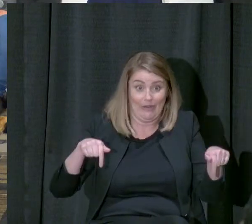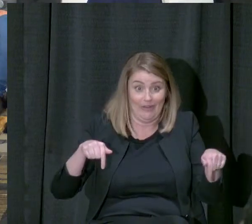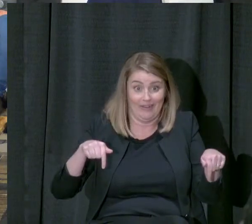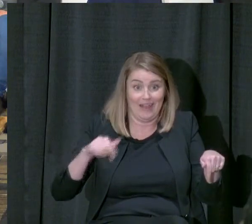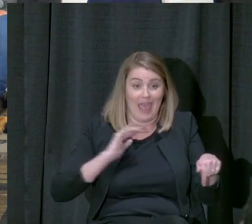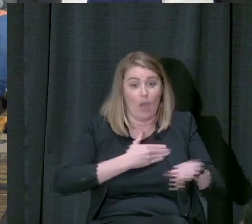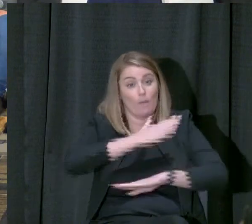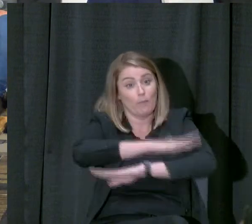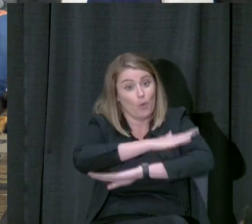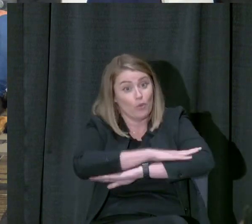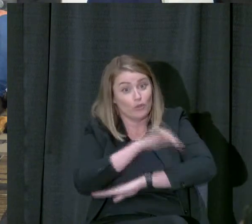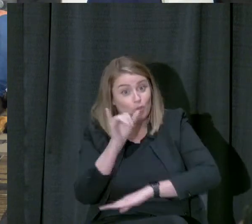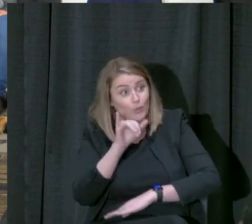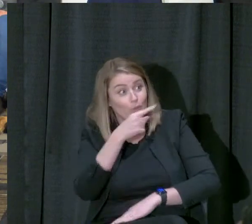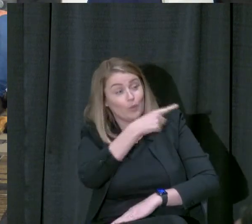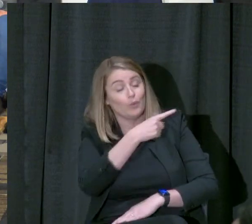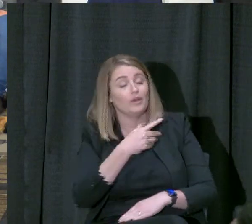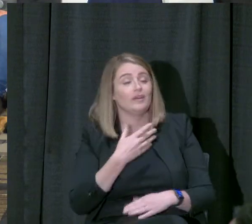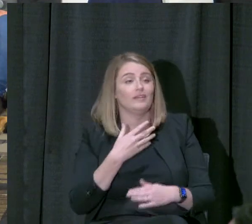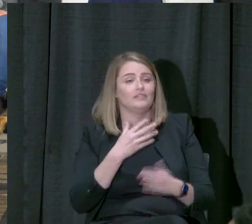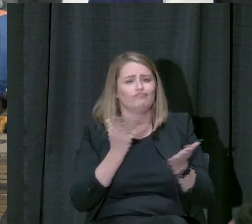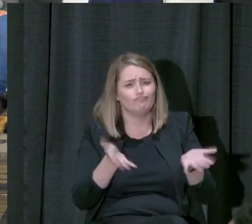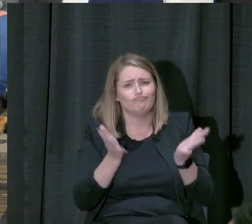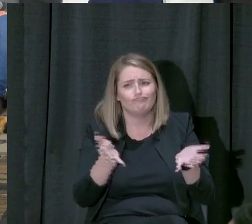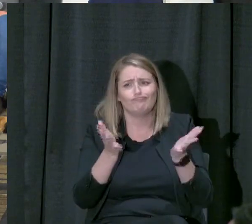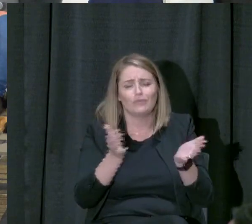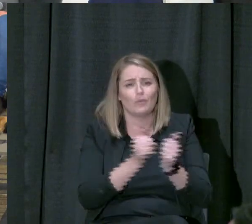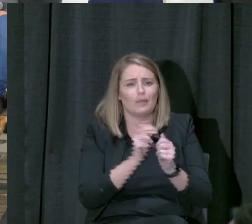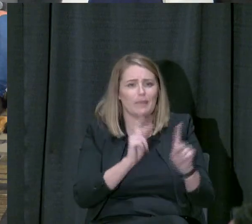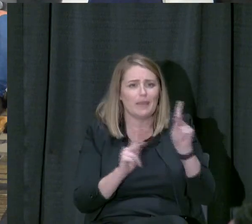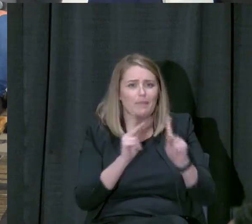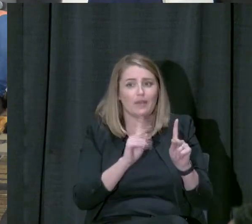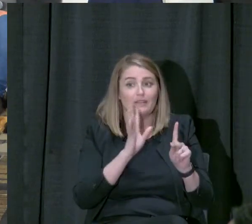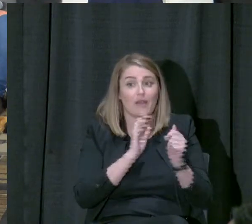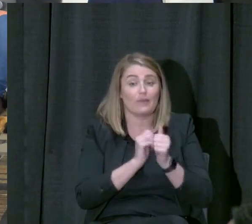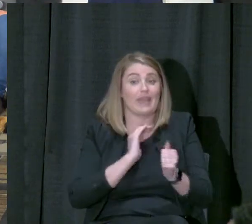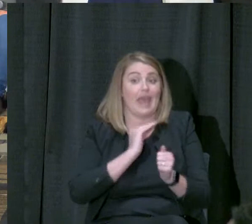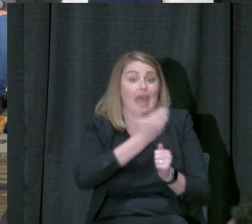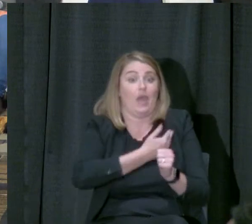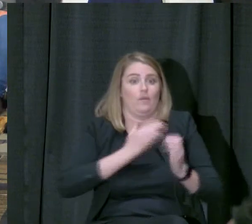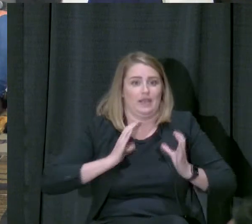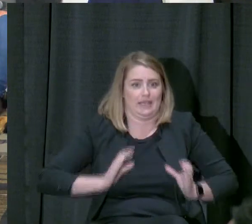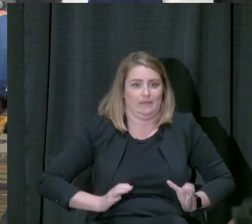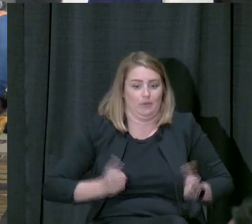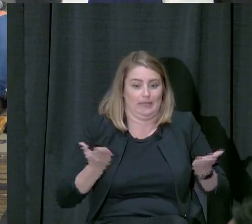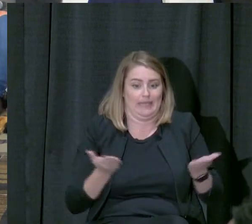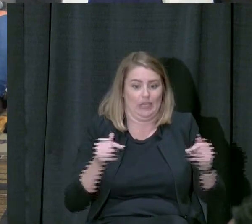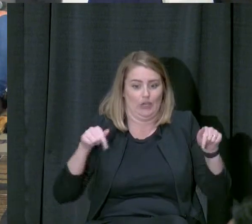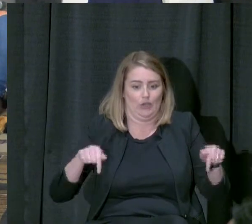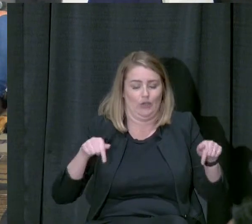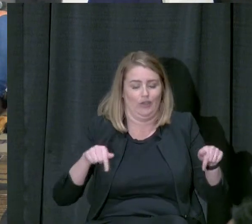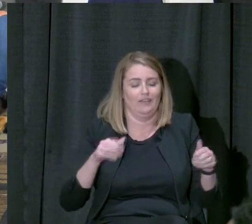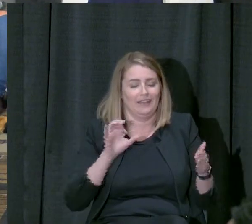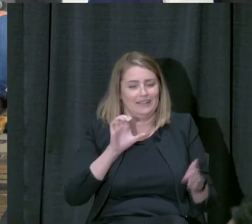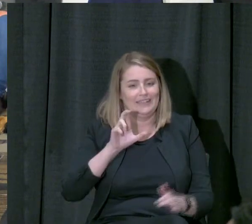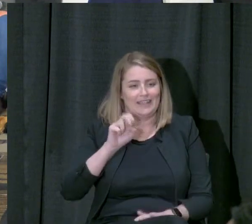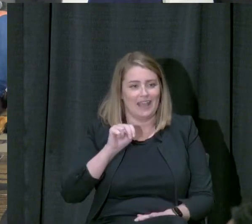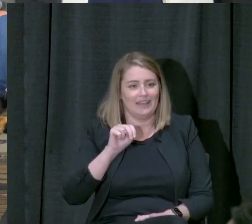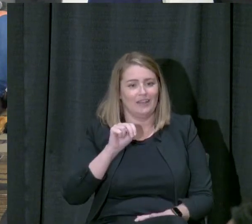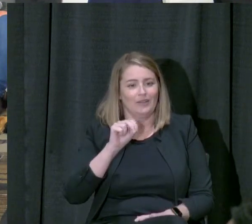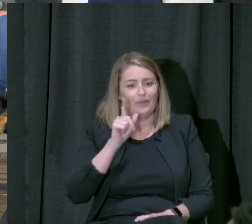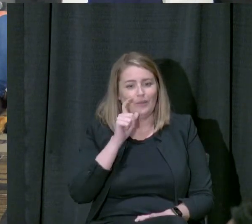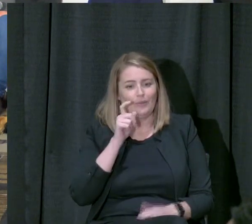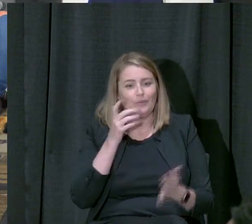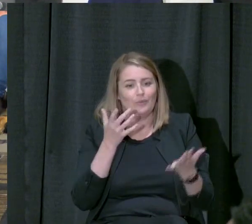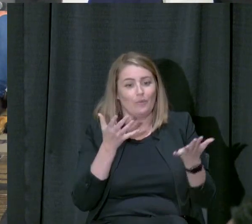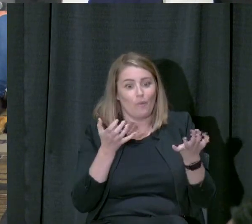booth, to talk to the people, to talk to our customers here at CSUN who want